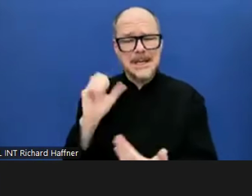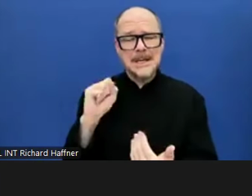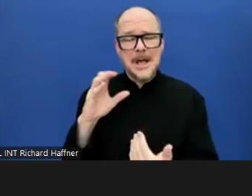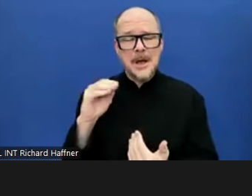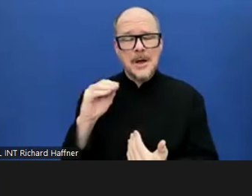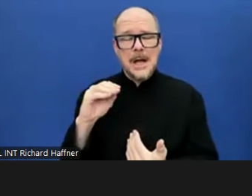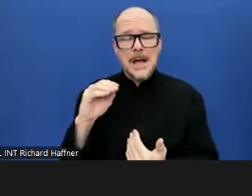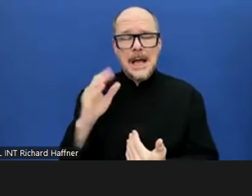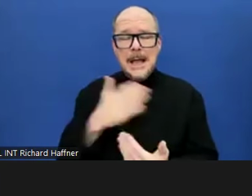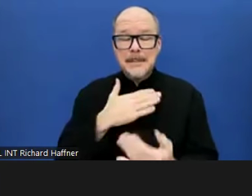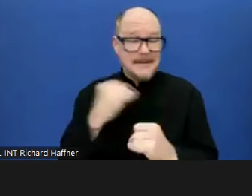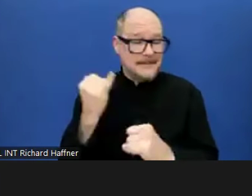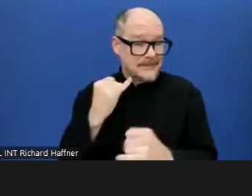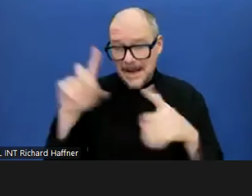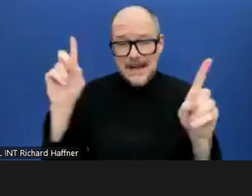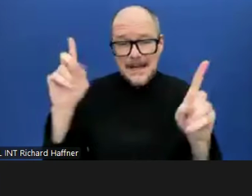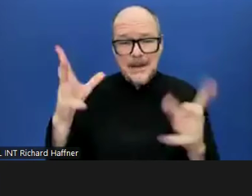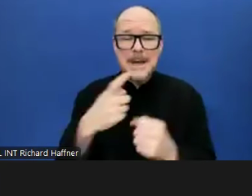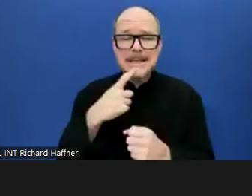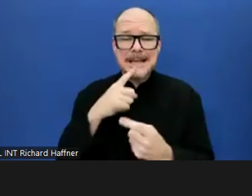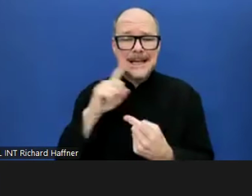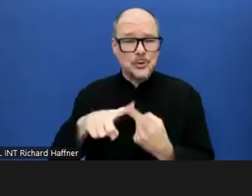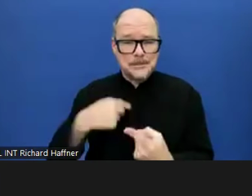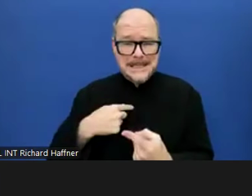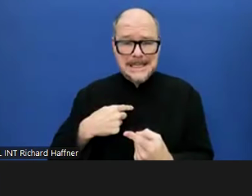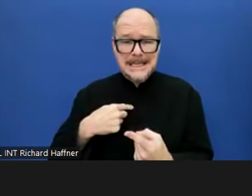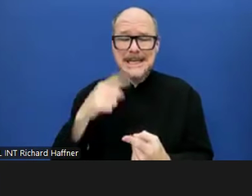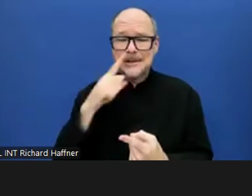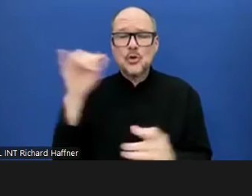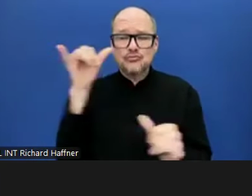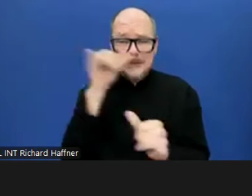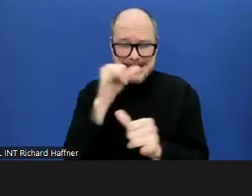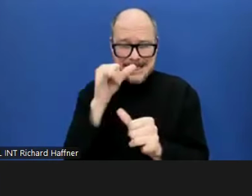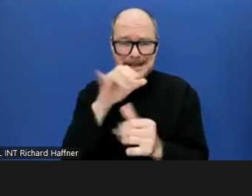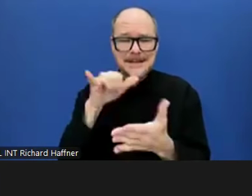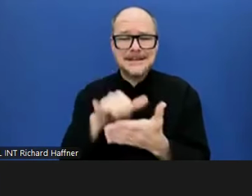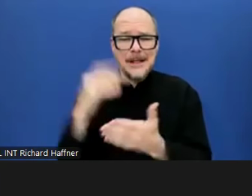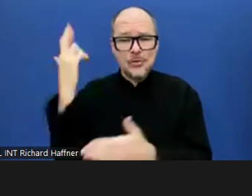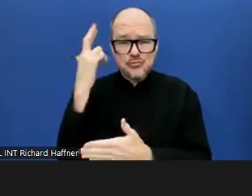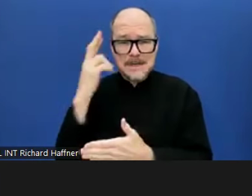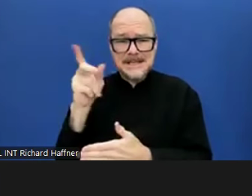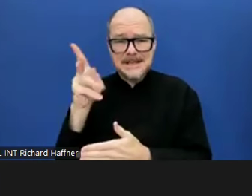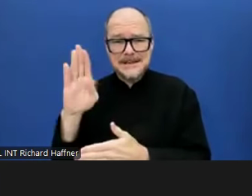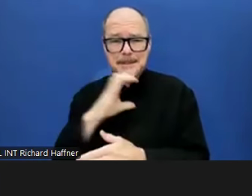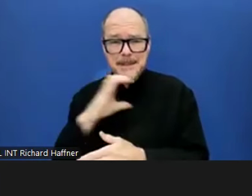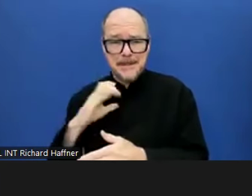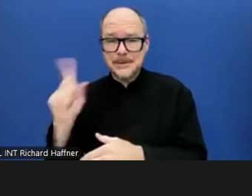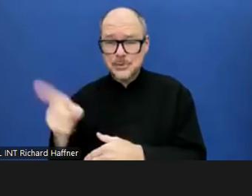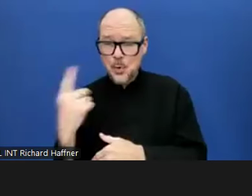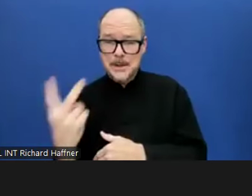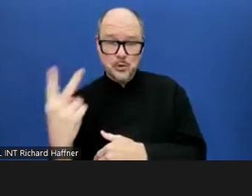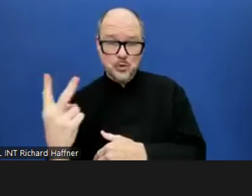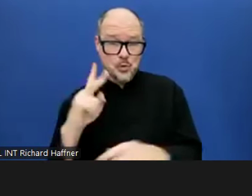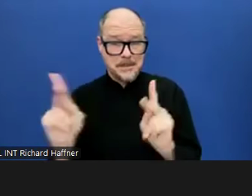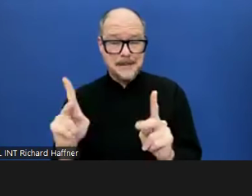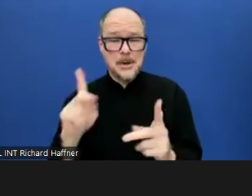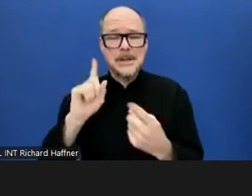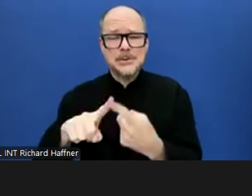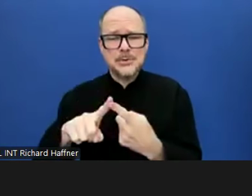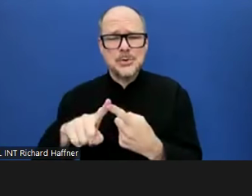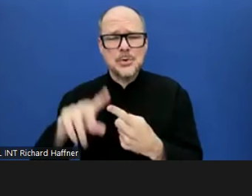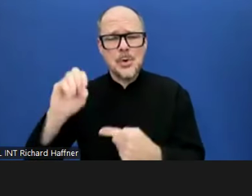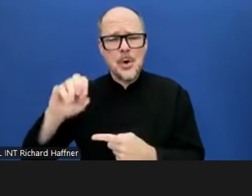I finally want to say is that to me, it is ridiculous that the reason why the subcommittee is only two people is because